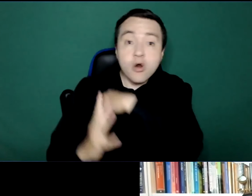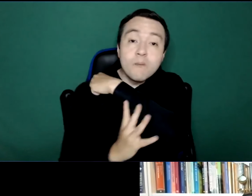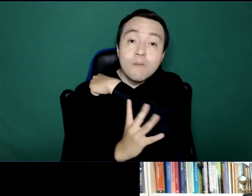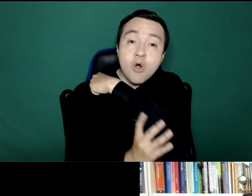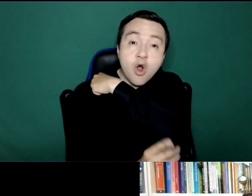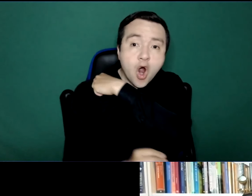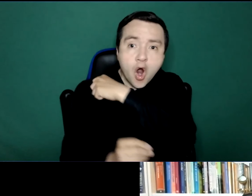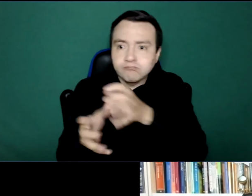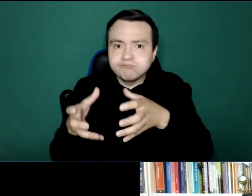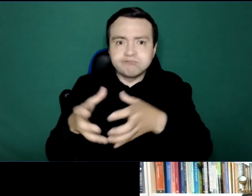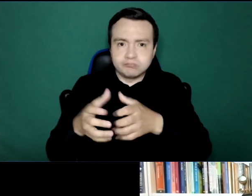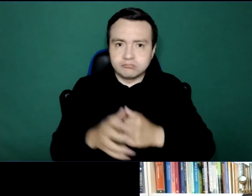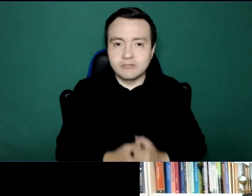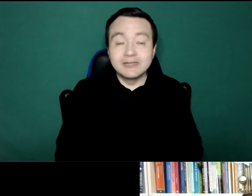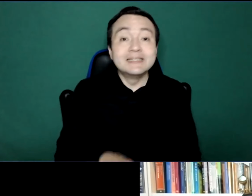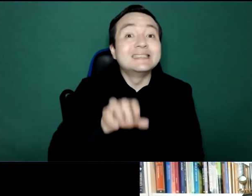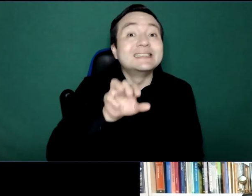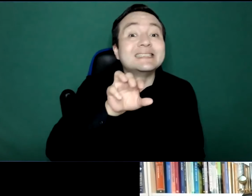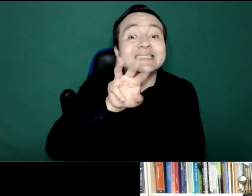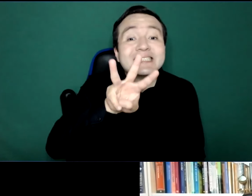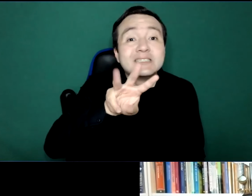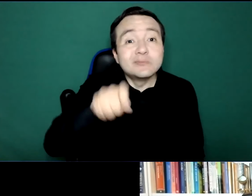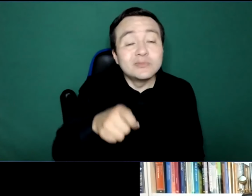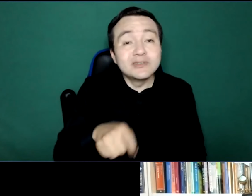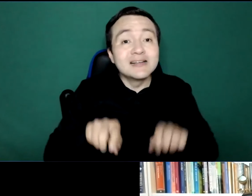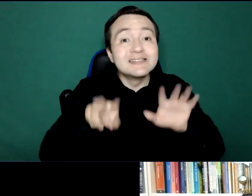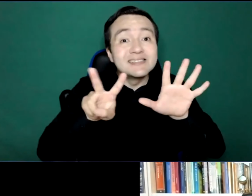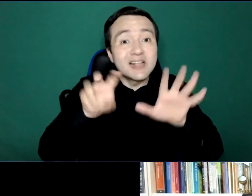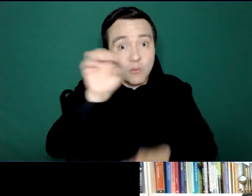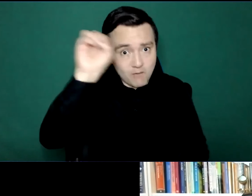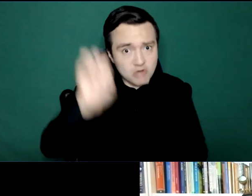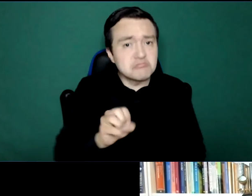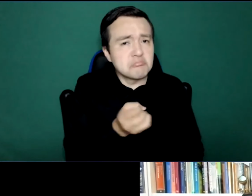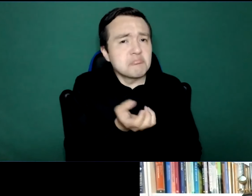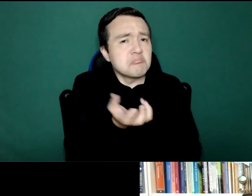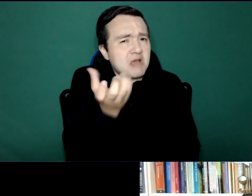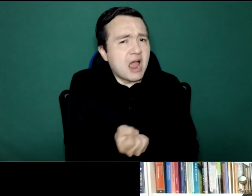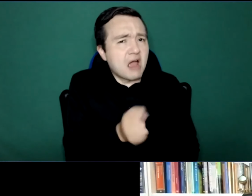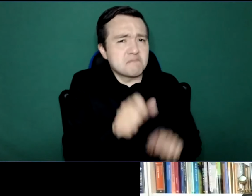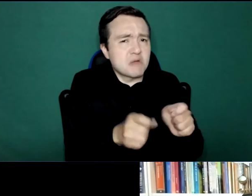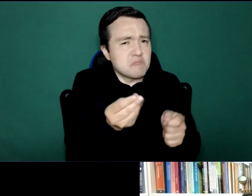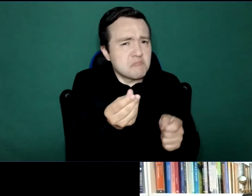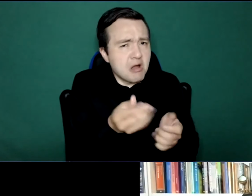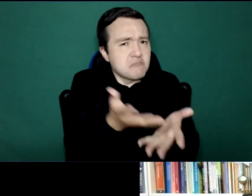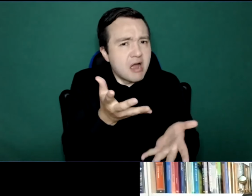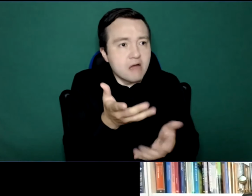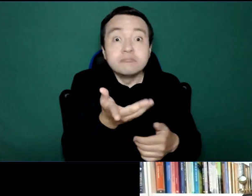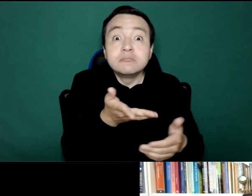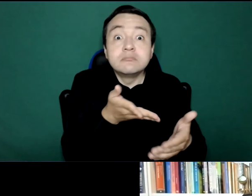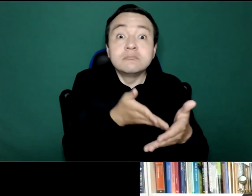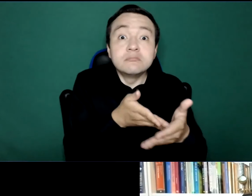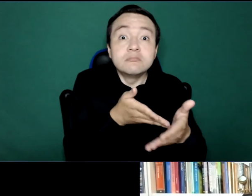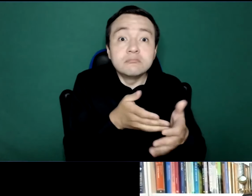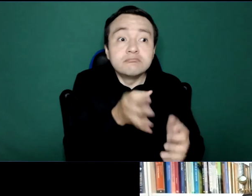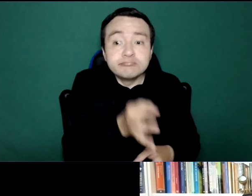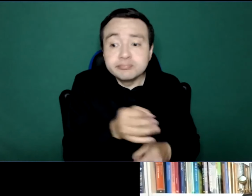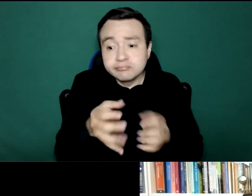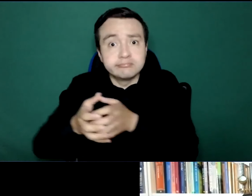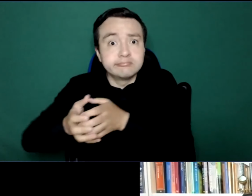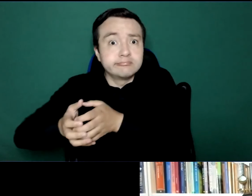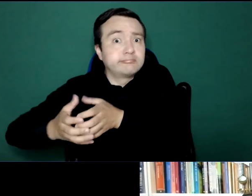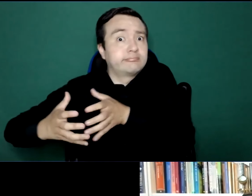while 23.7% of the people with higher income have barriers. The people